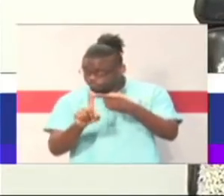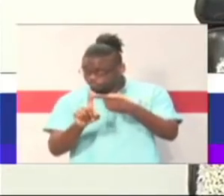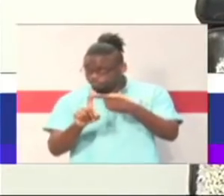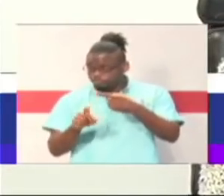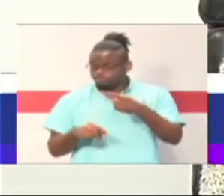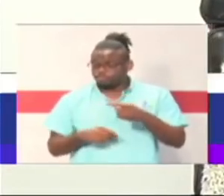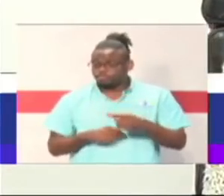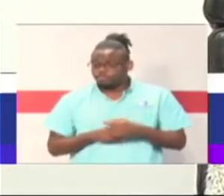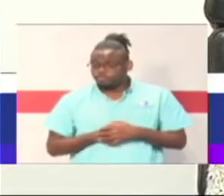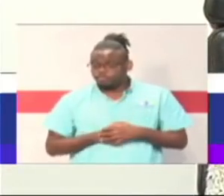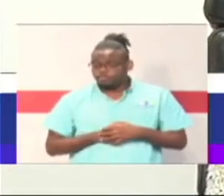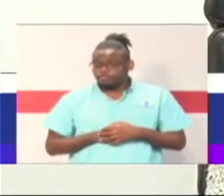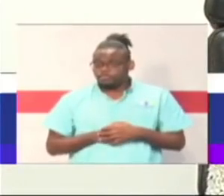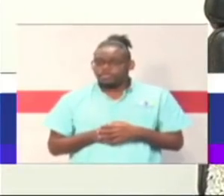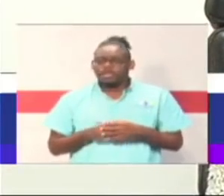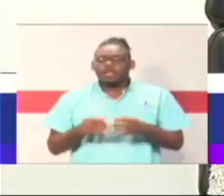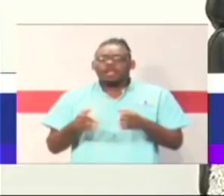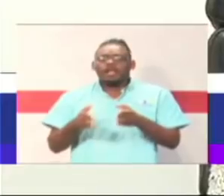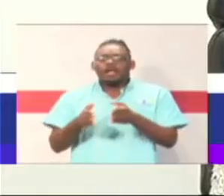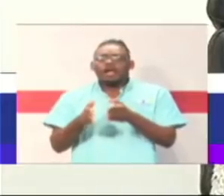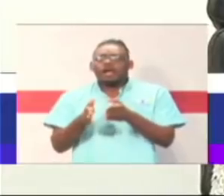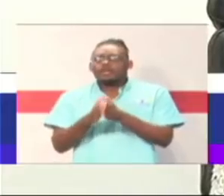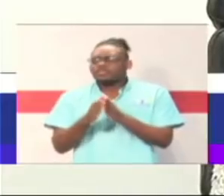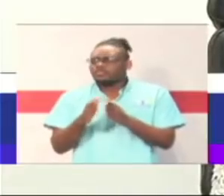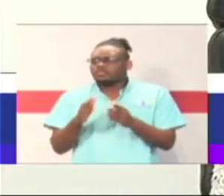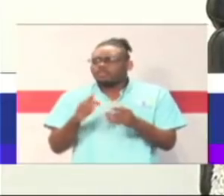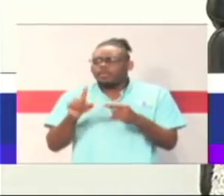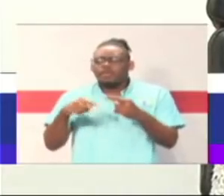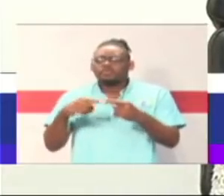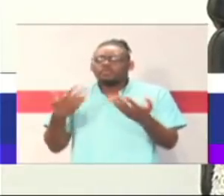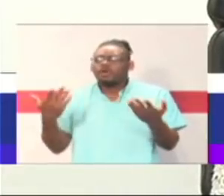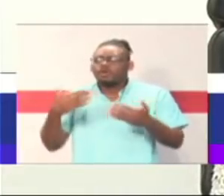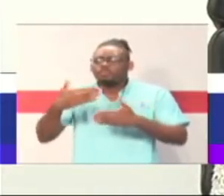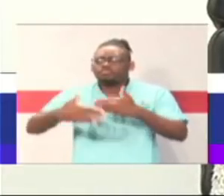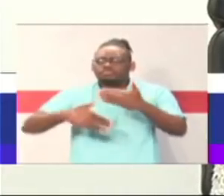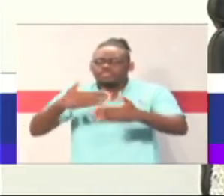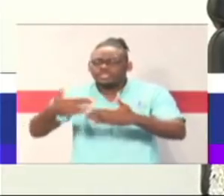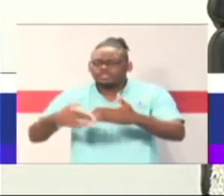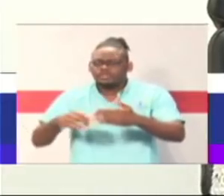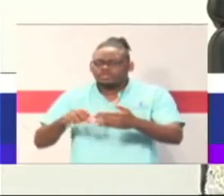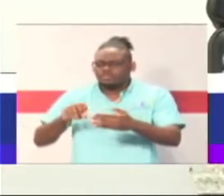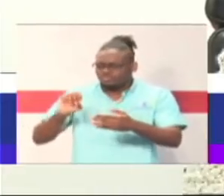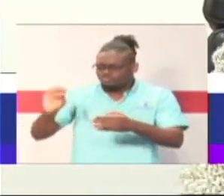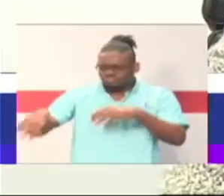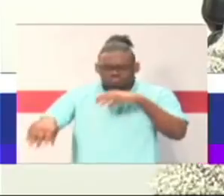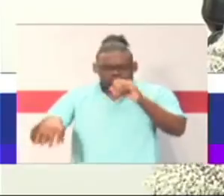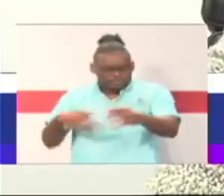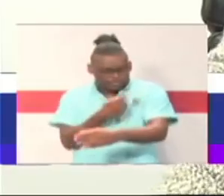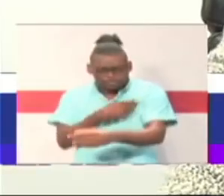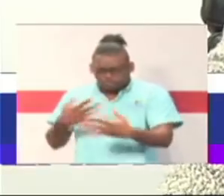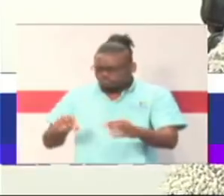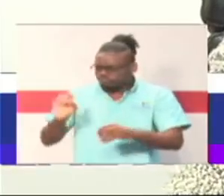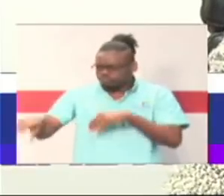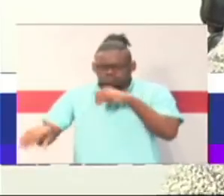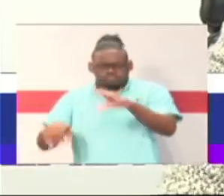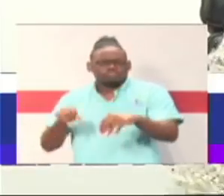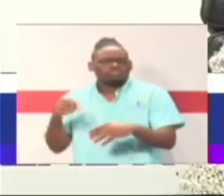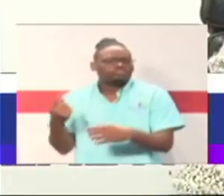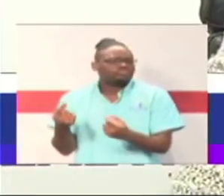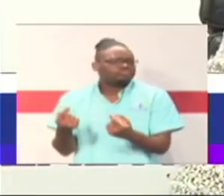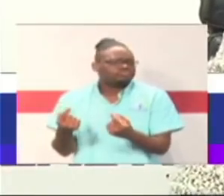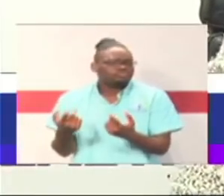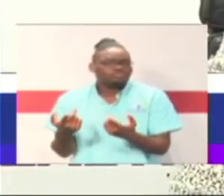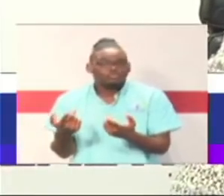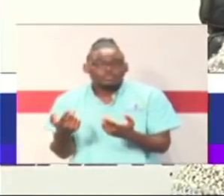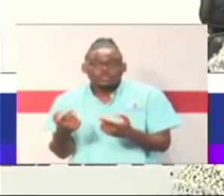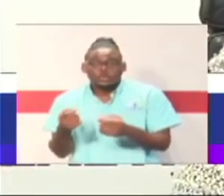were inquiring as to the process for disposal of medical waste. So medical waste is considered biohazard, and of